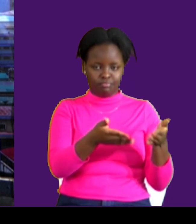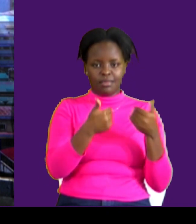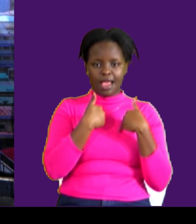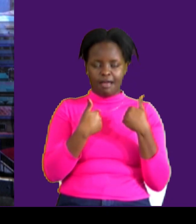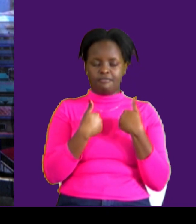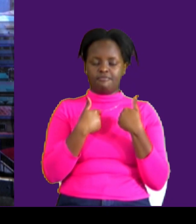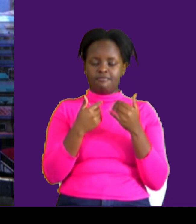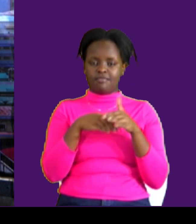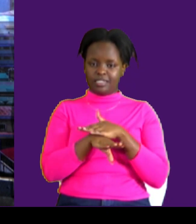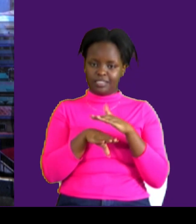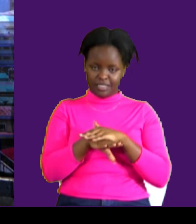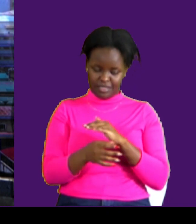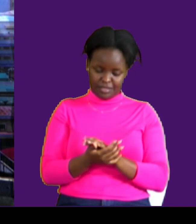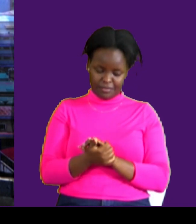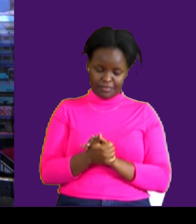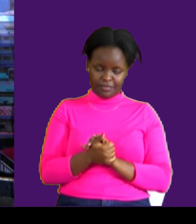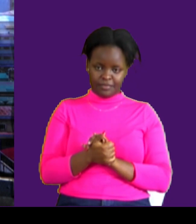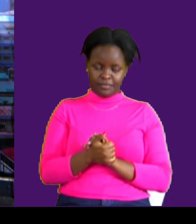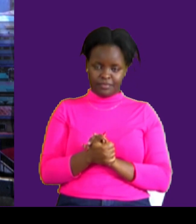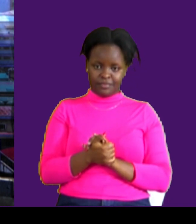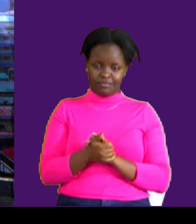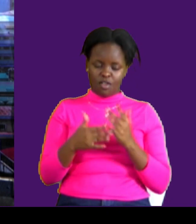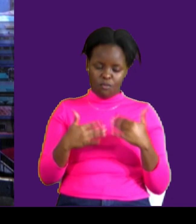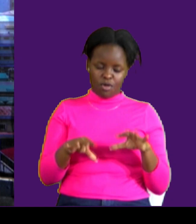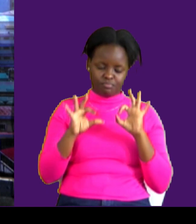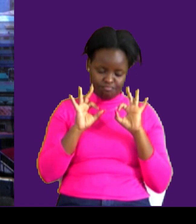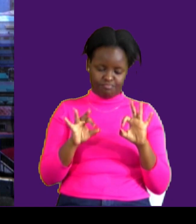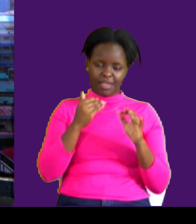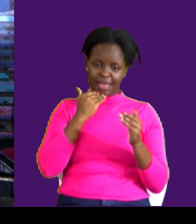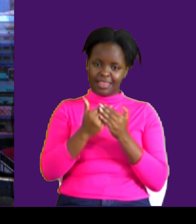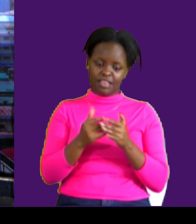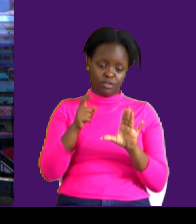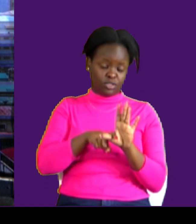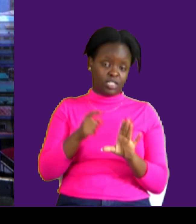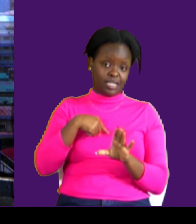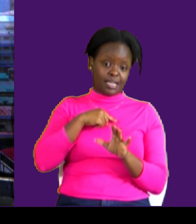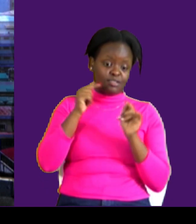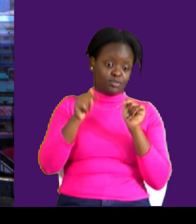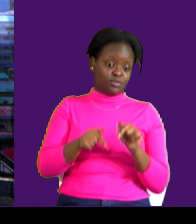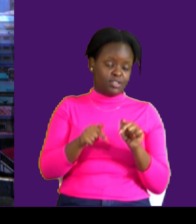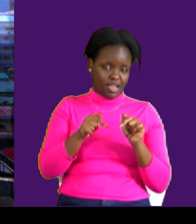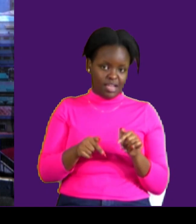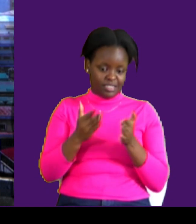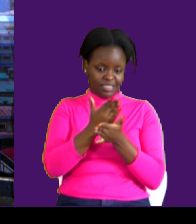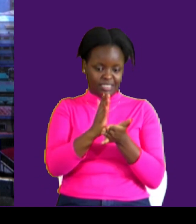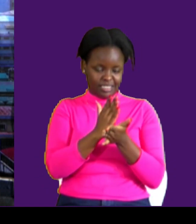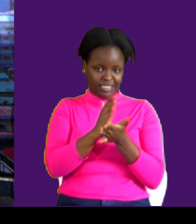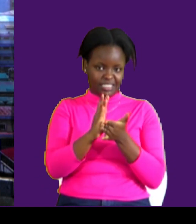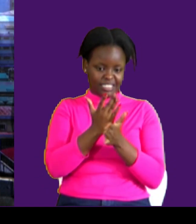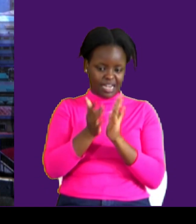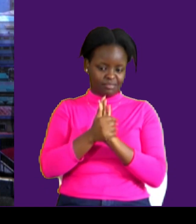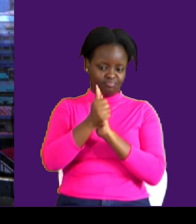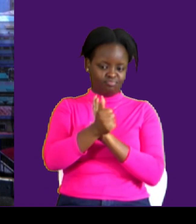the person with disability. Well said. Thank you for joining us today and sharing your expertise